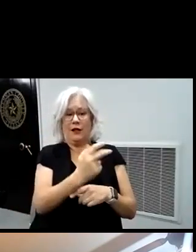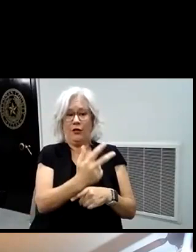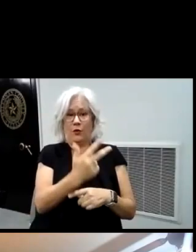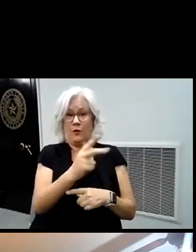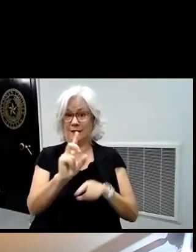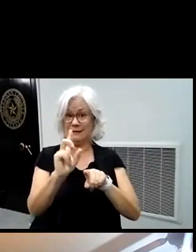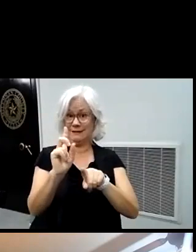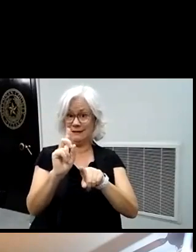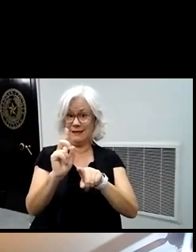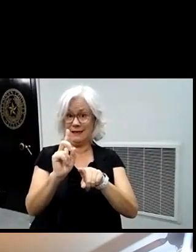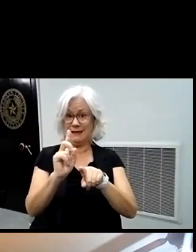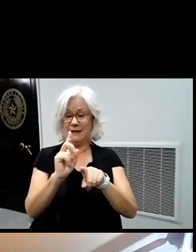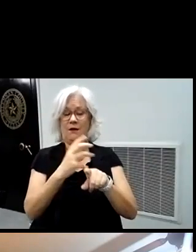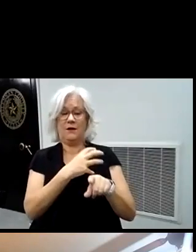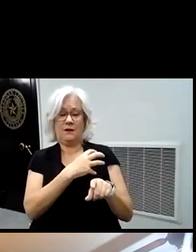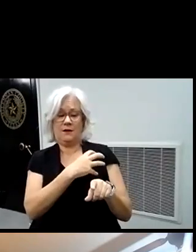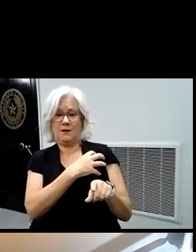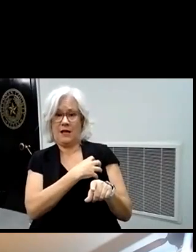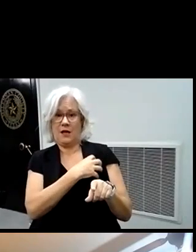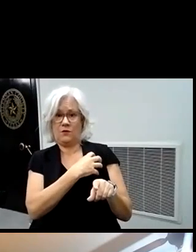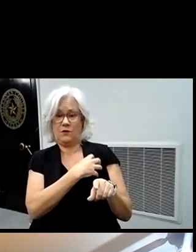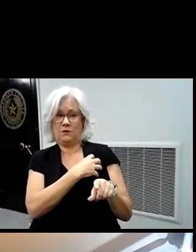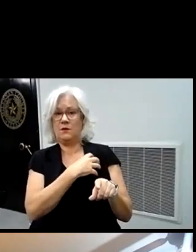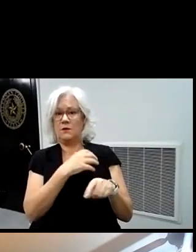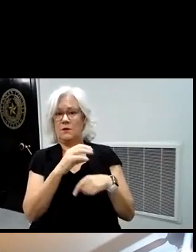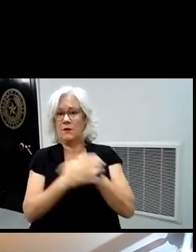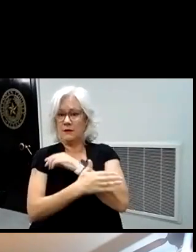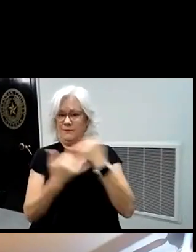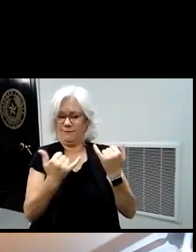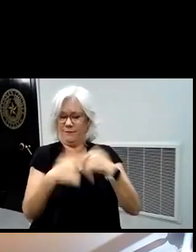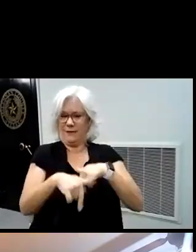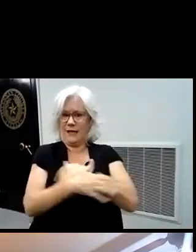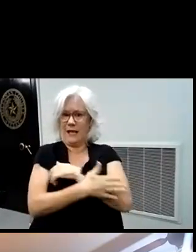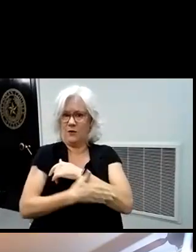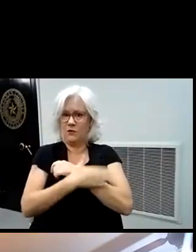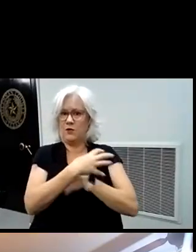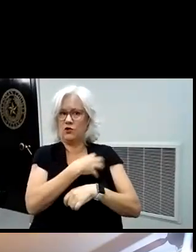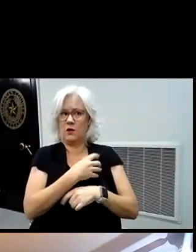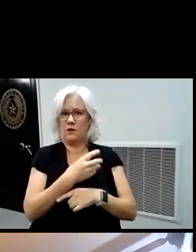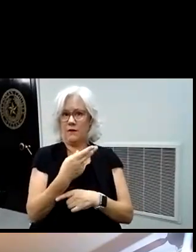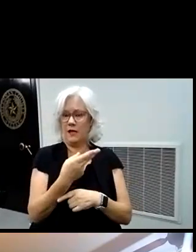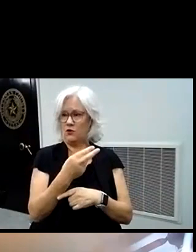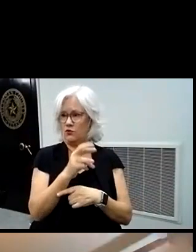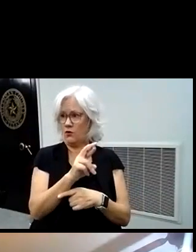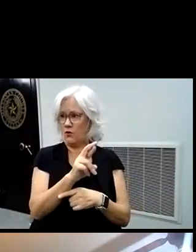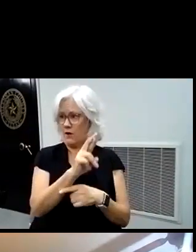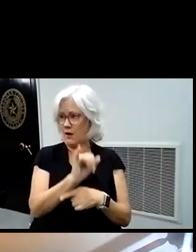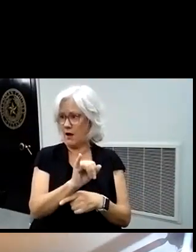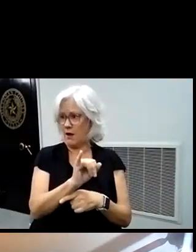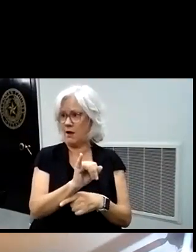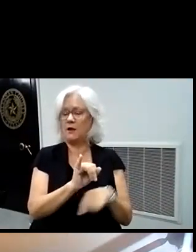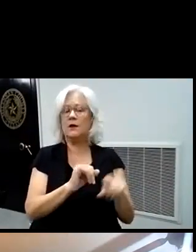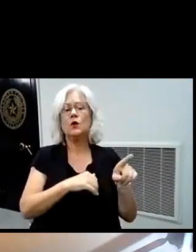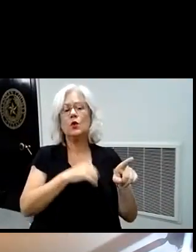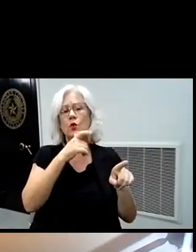County Sheriff HR item. So who's presenting that?